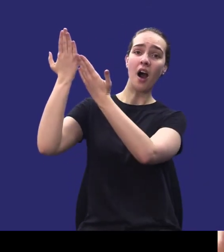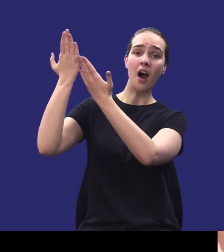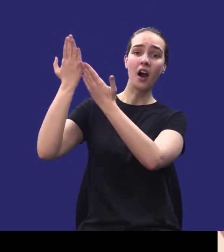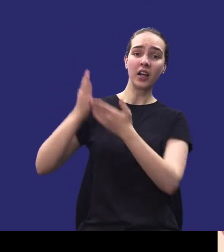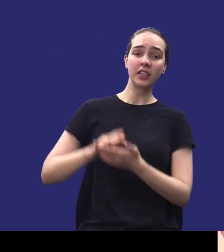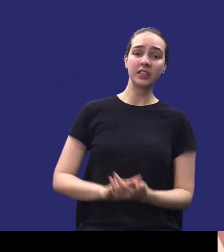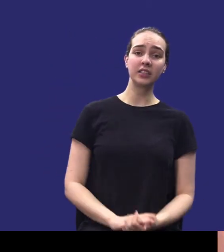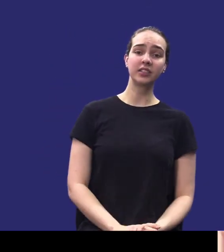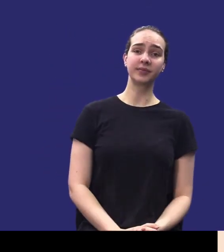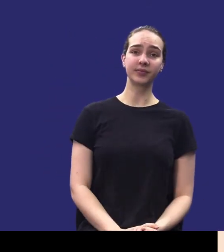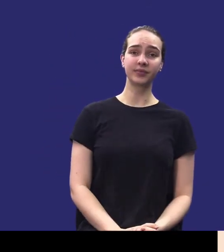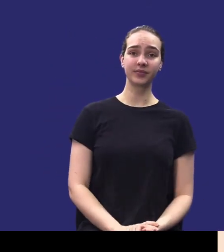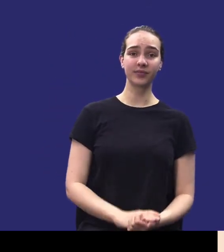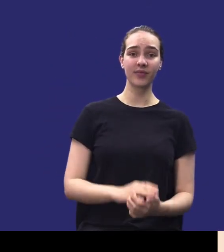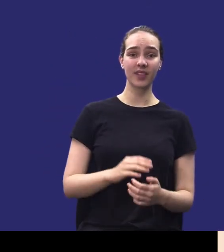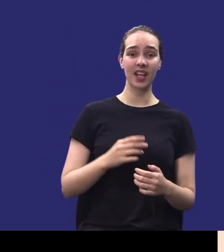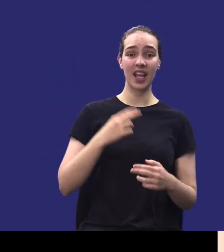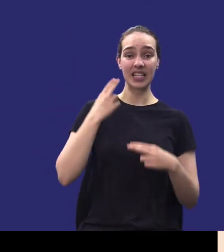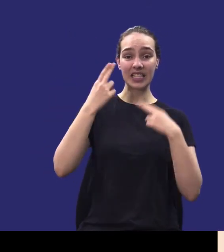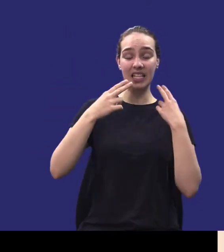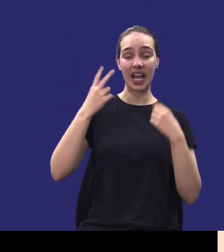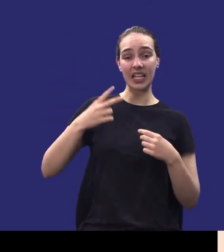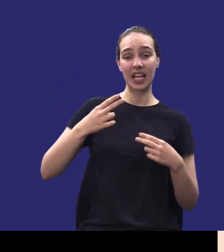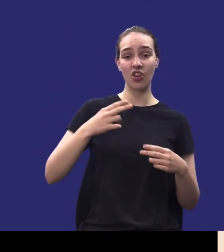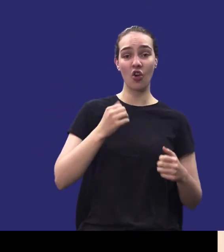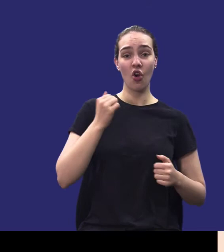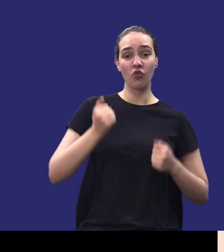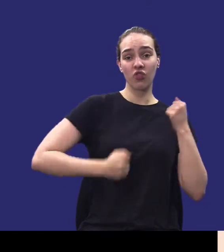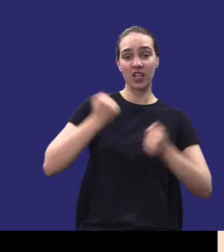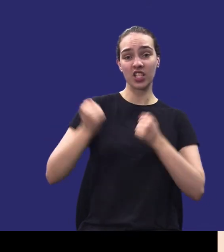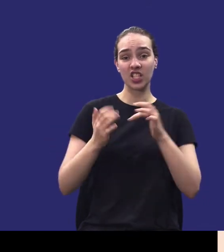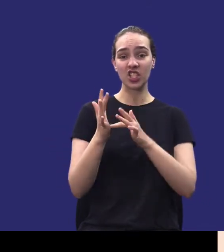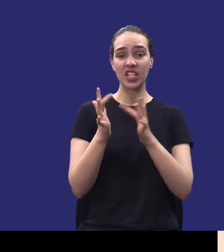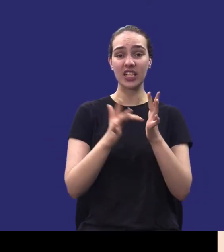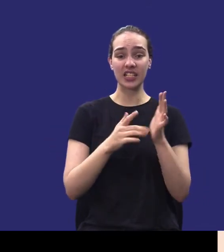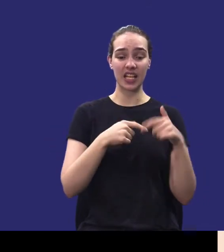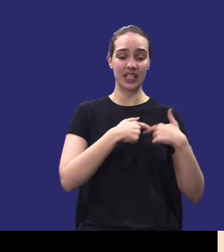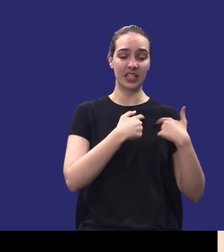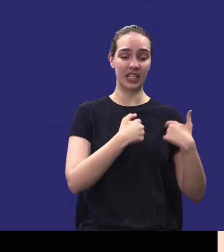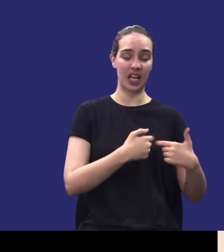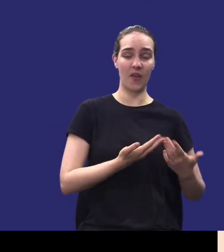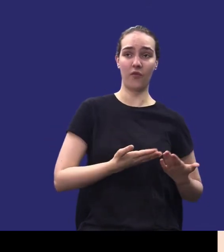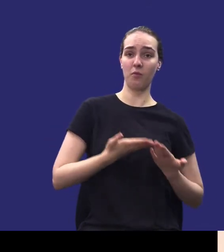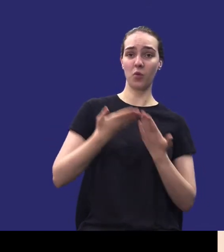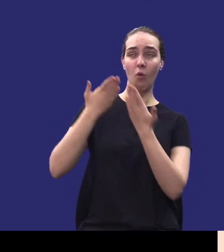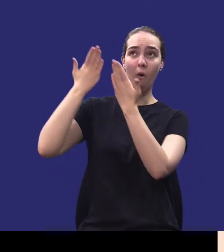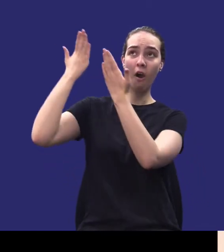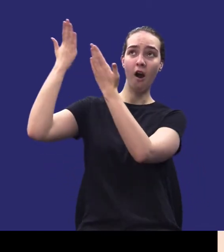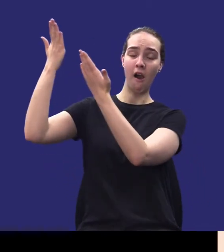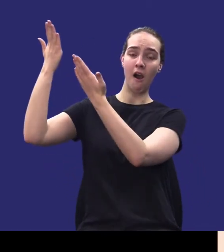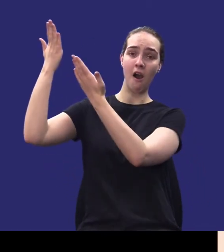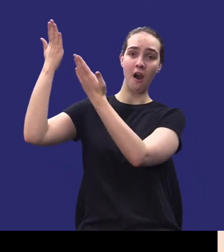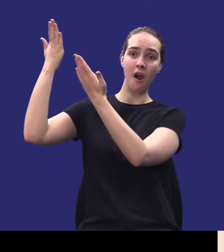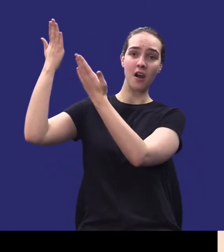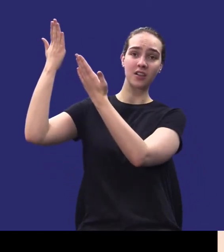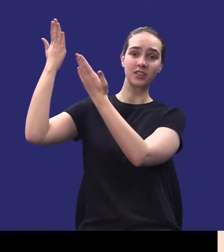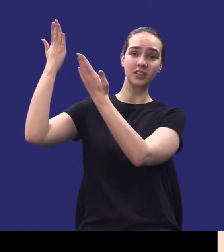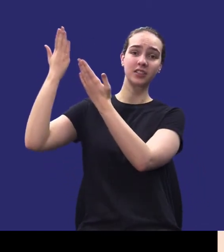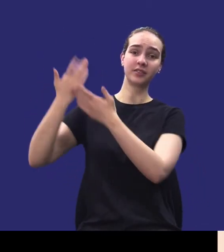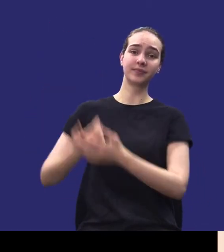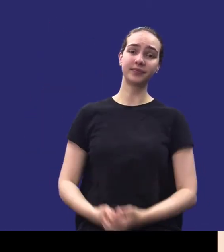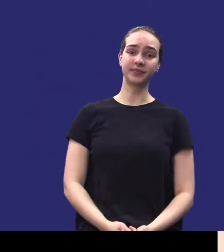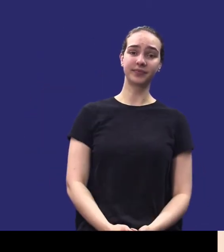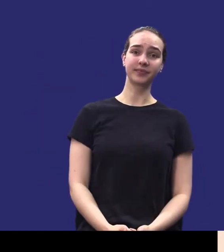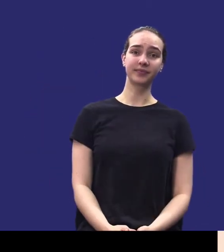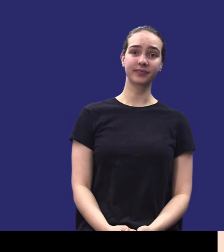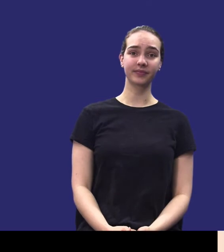your heart. Sing, run to Jesus. Run to Jesus, give him your